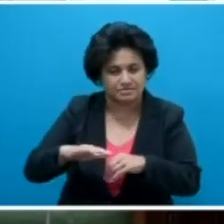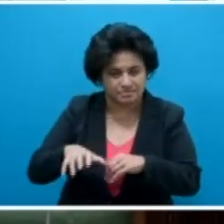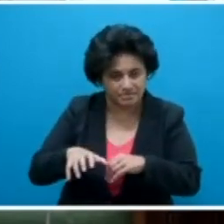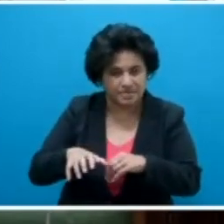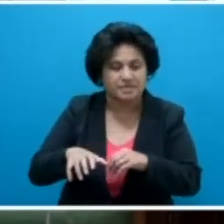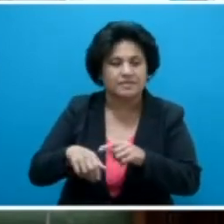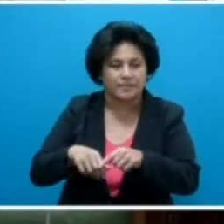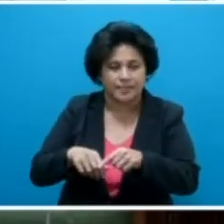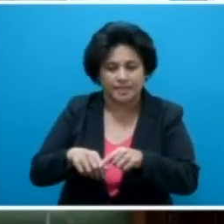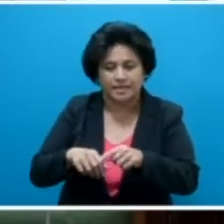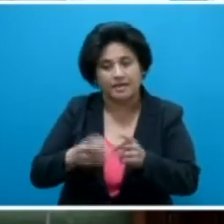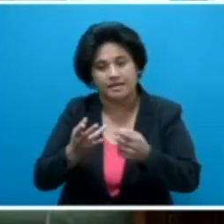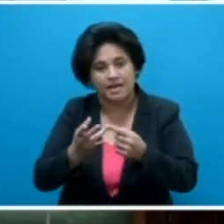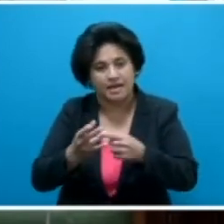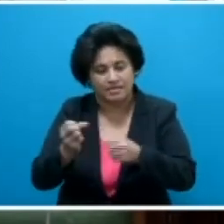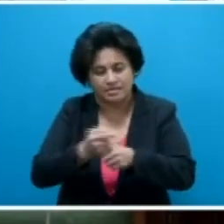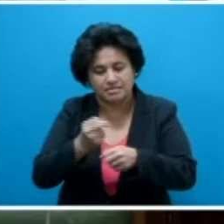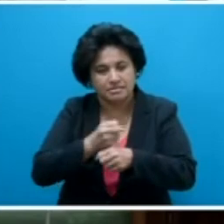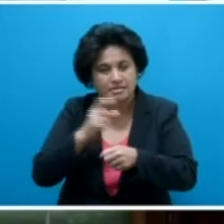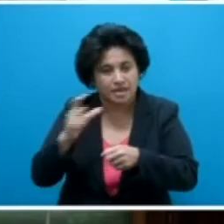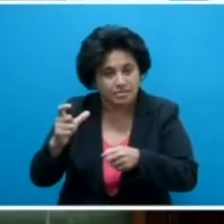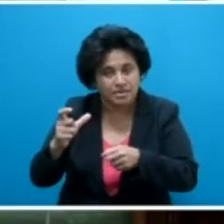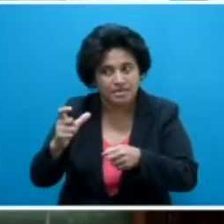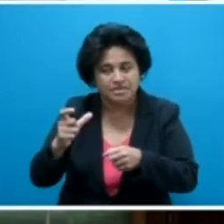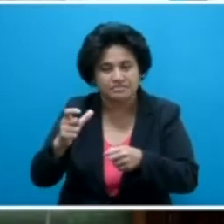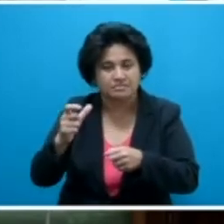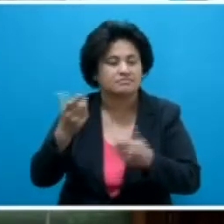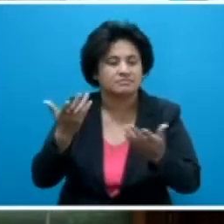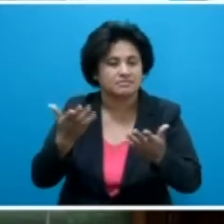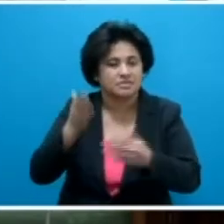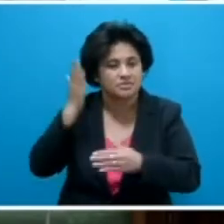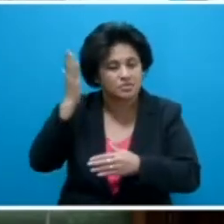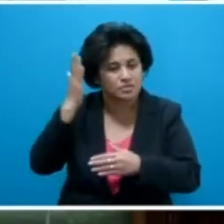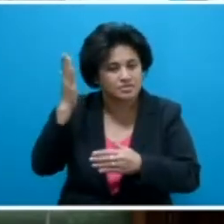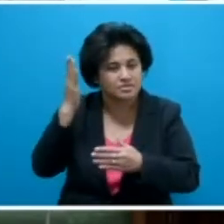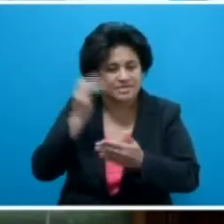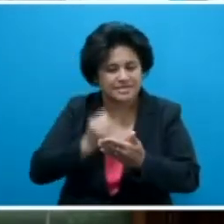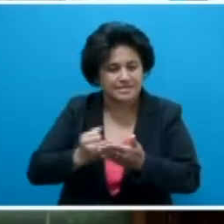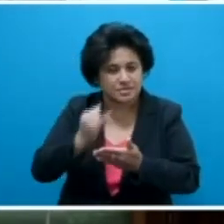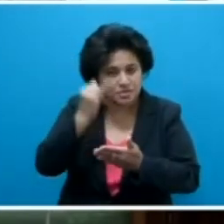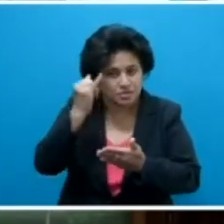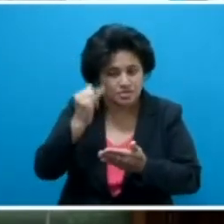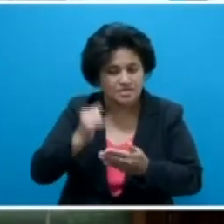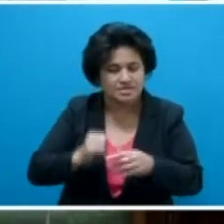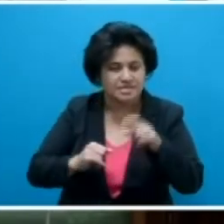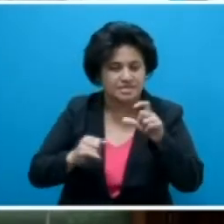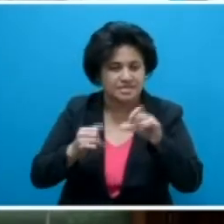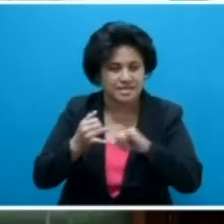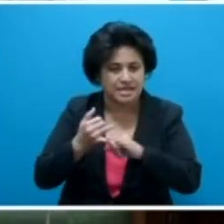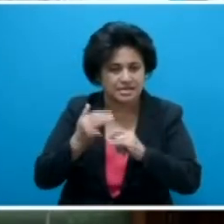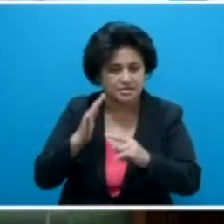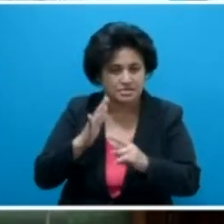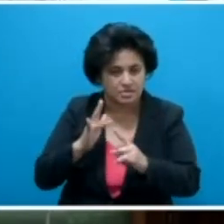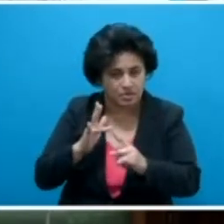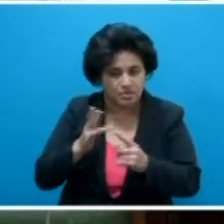financial institutions, the academic institutions, civil societies,